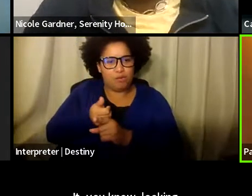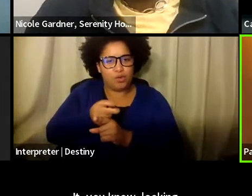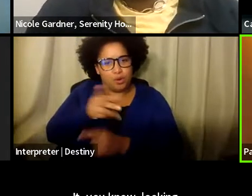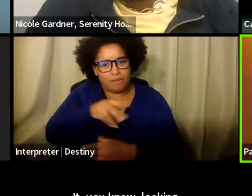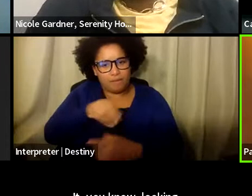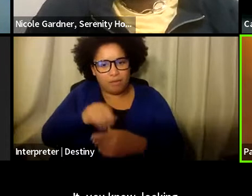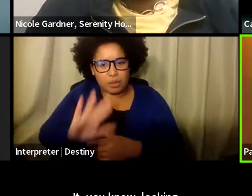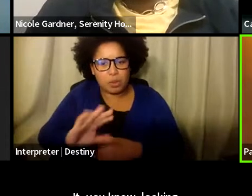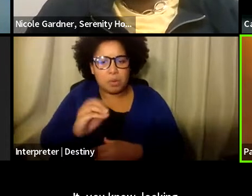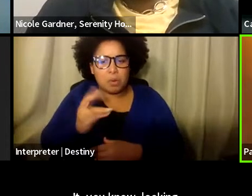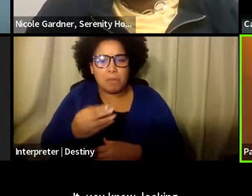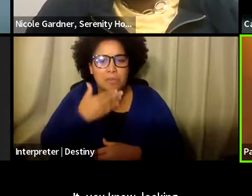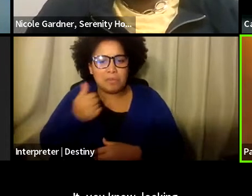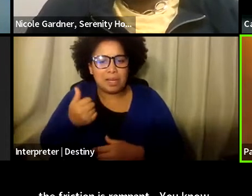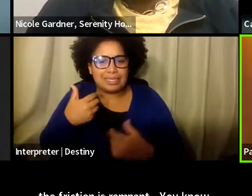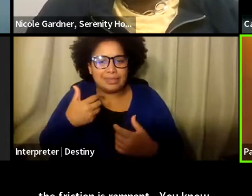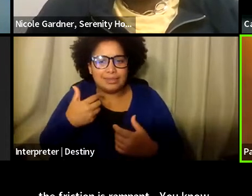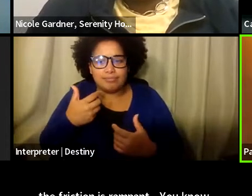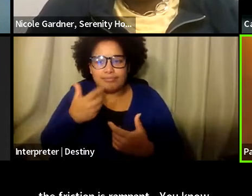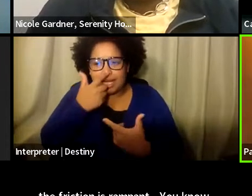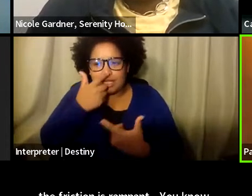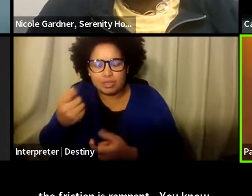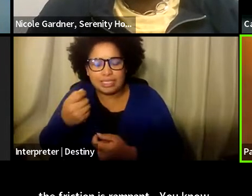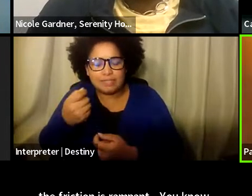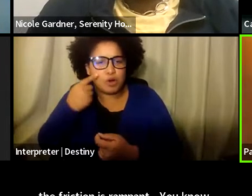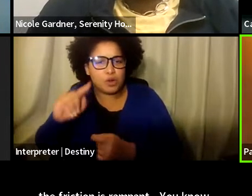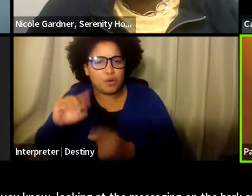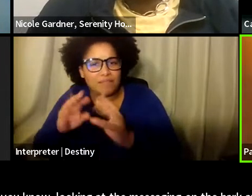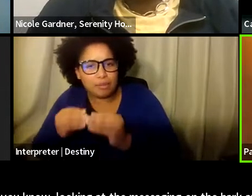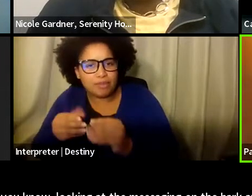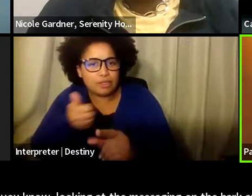best interest and the interest of their families. My goodness, we